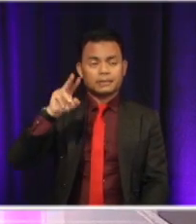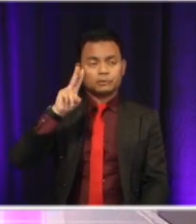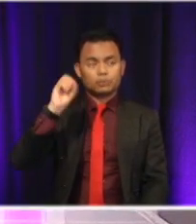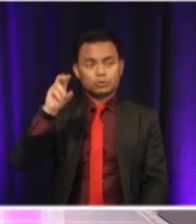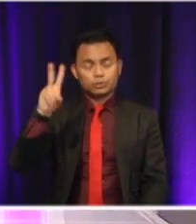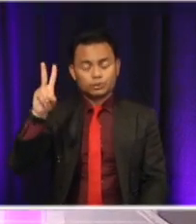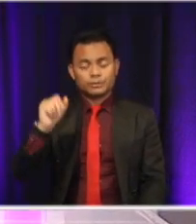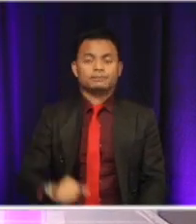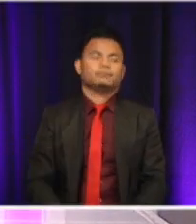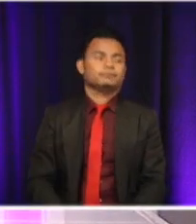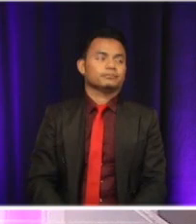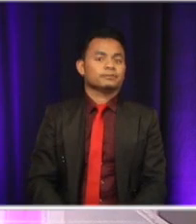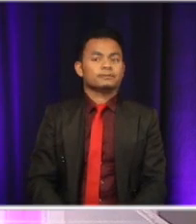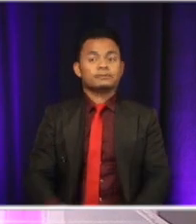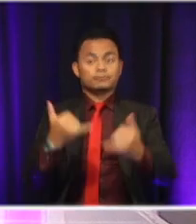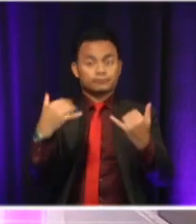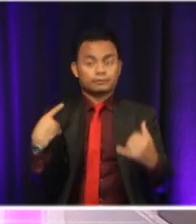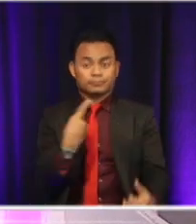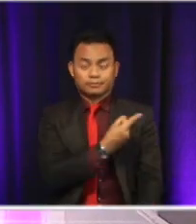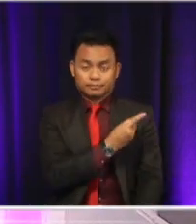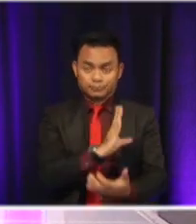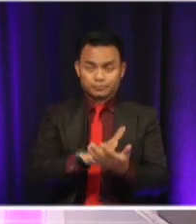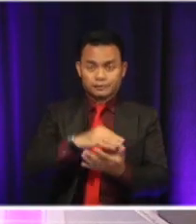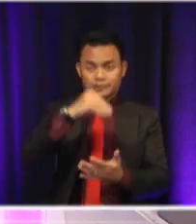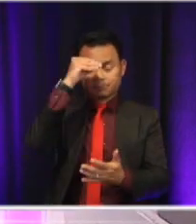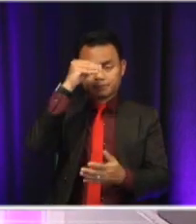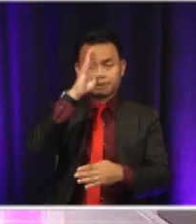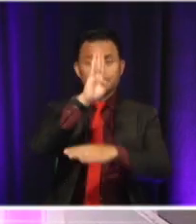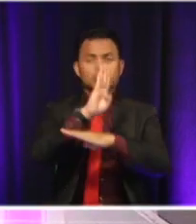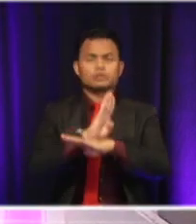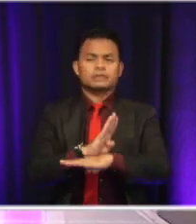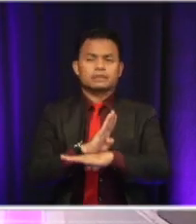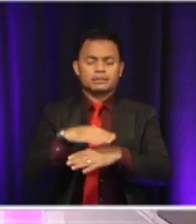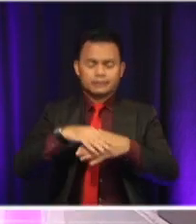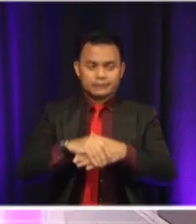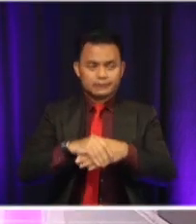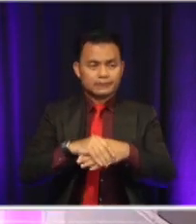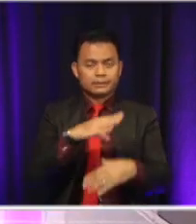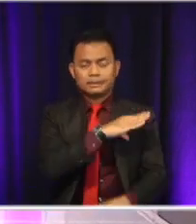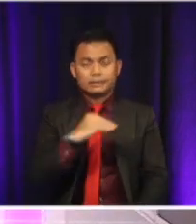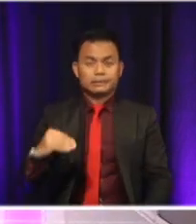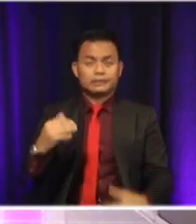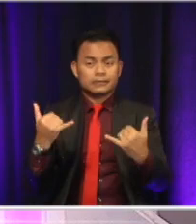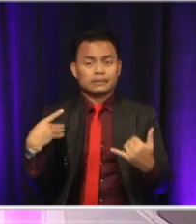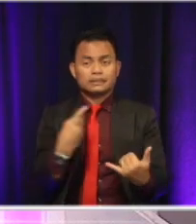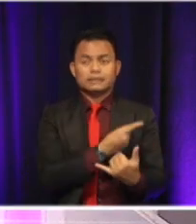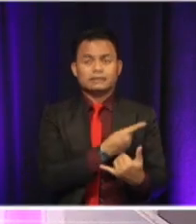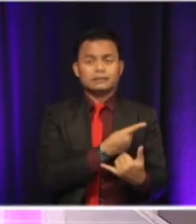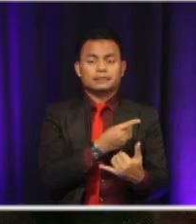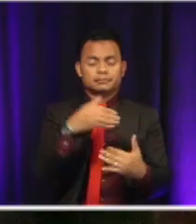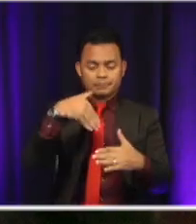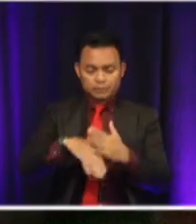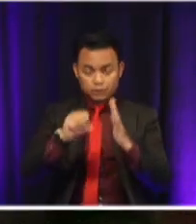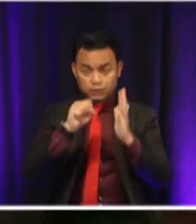Kesusasteraan Inggeris, and for this segment we are going to be focusing on section B for drama. Now how do we start and kick off